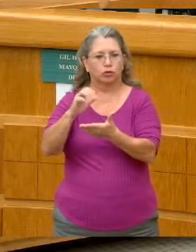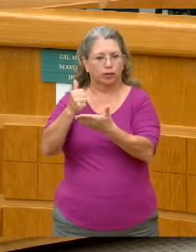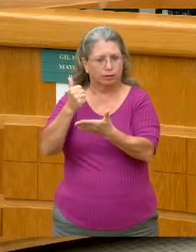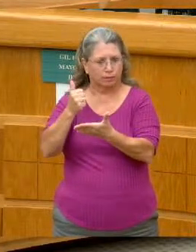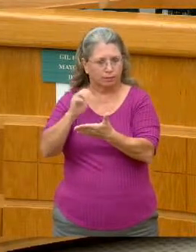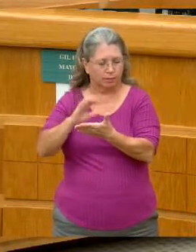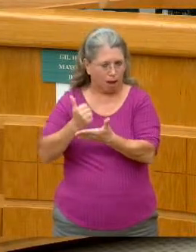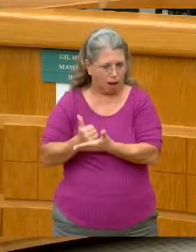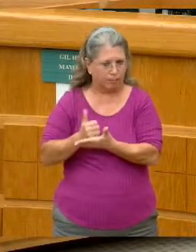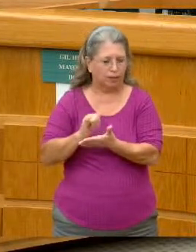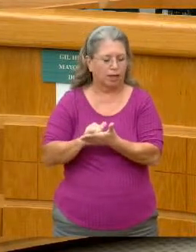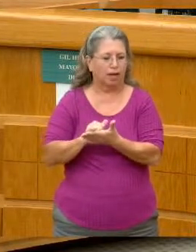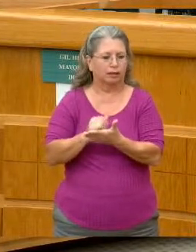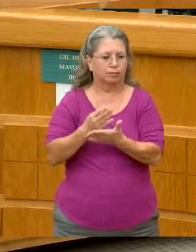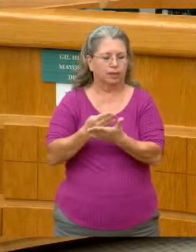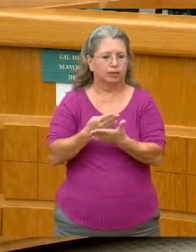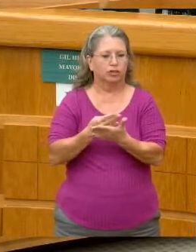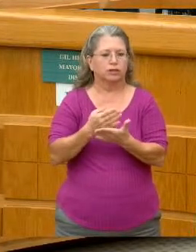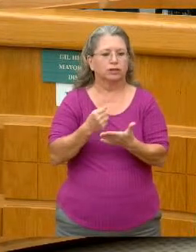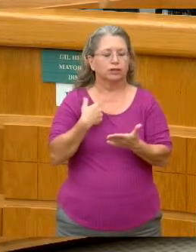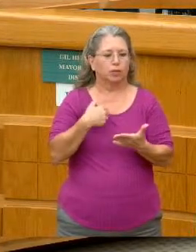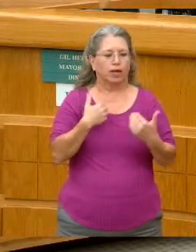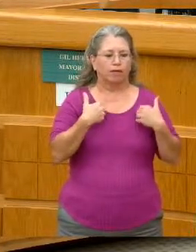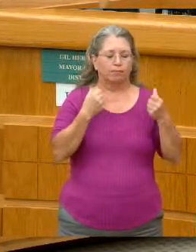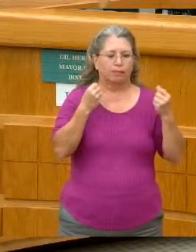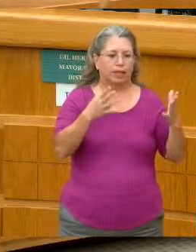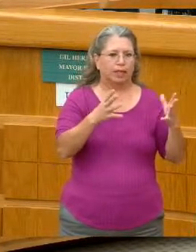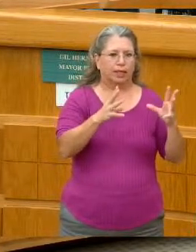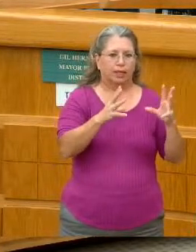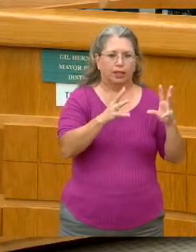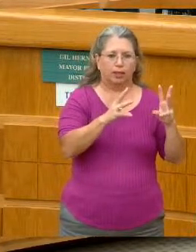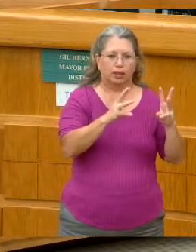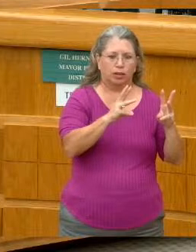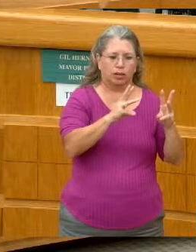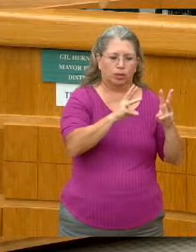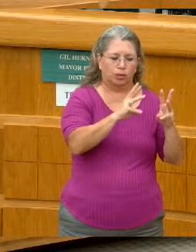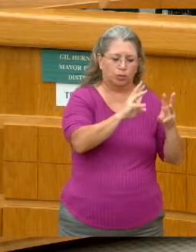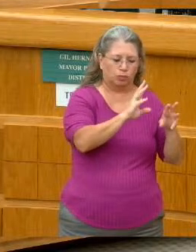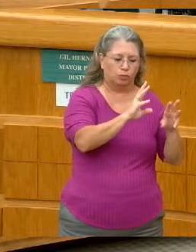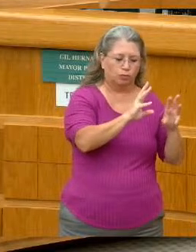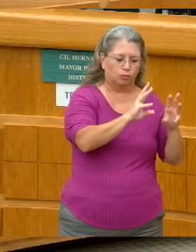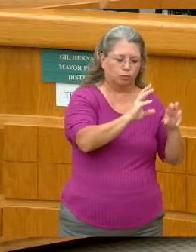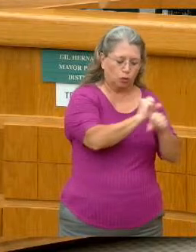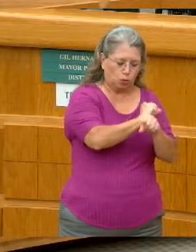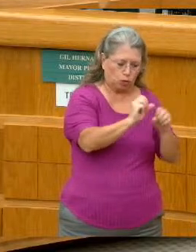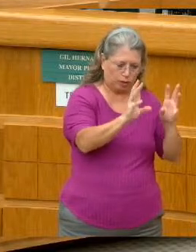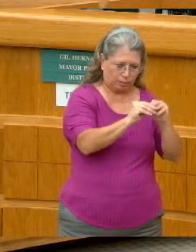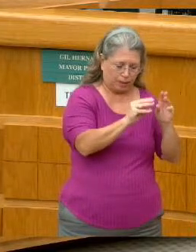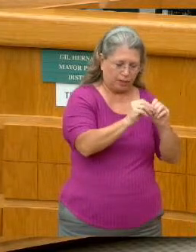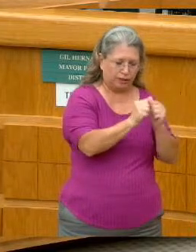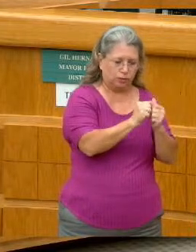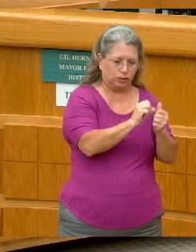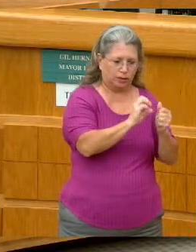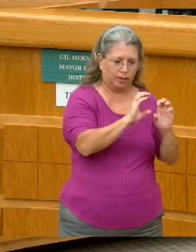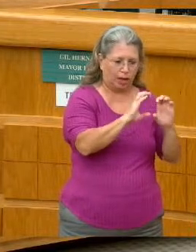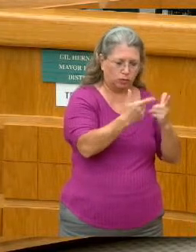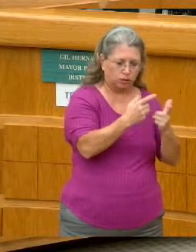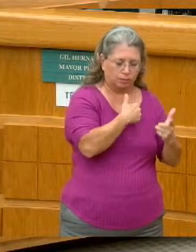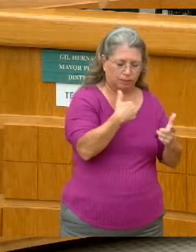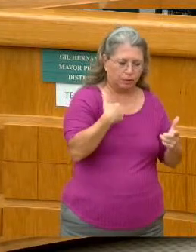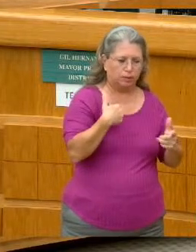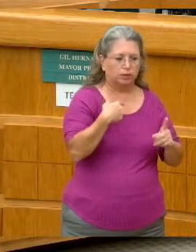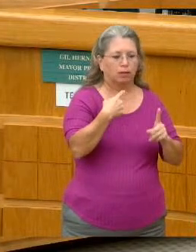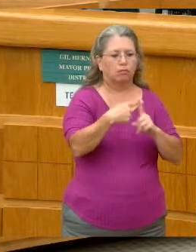So we're doing work sessions with the Council and virtual meetings with the community to get community input on the budget. So next week there's a lot of